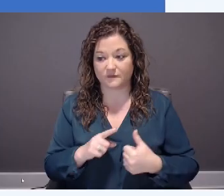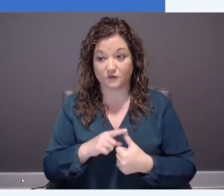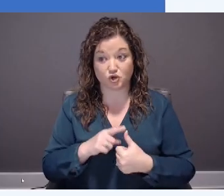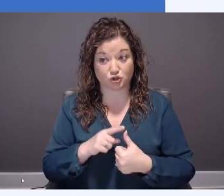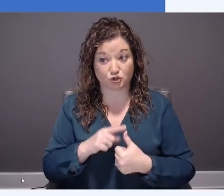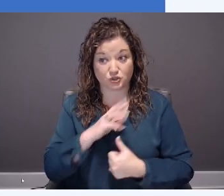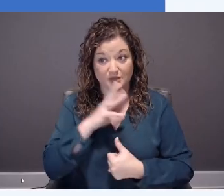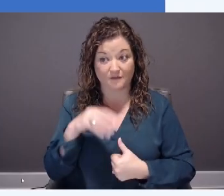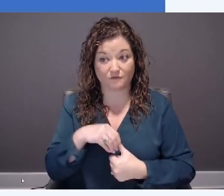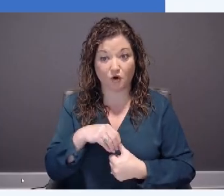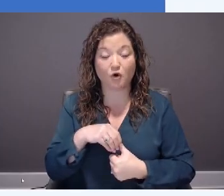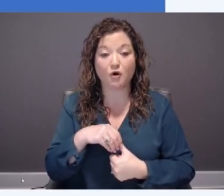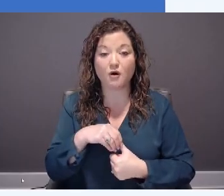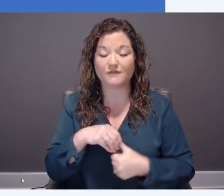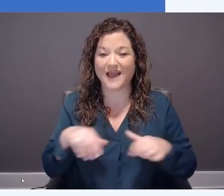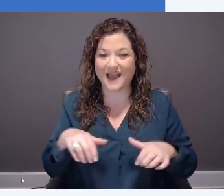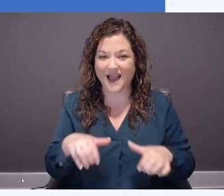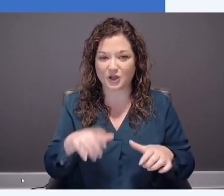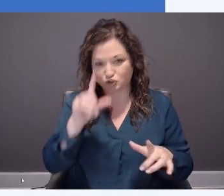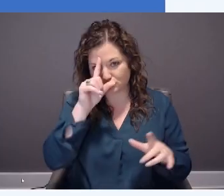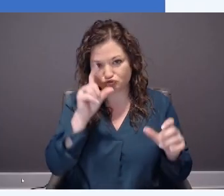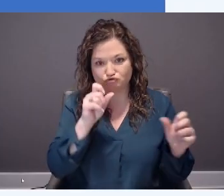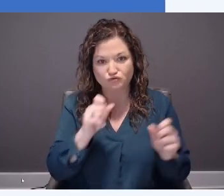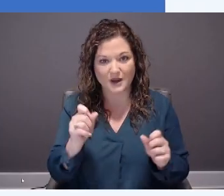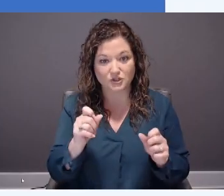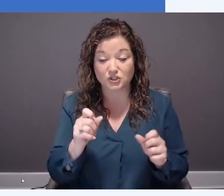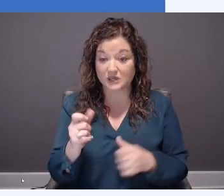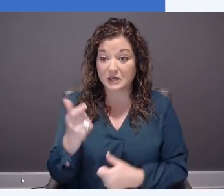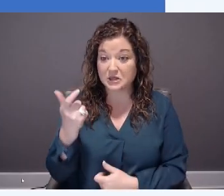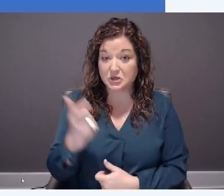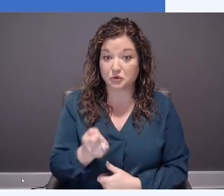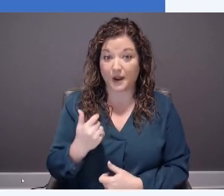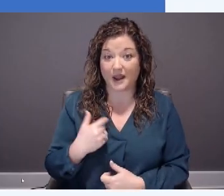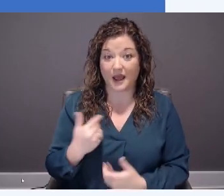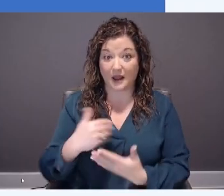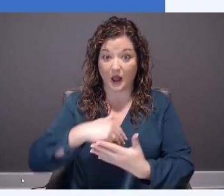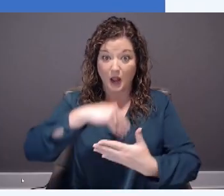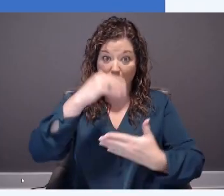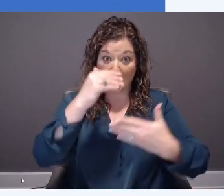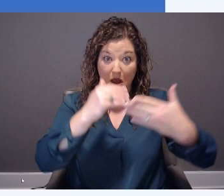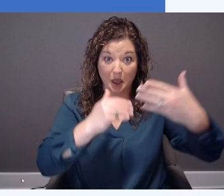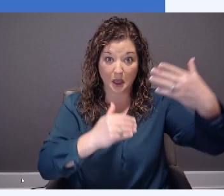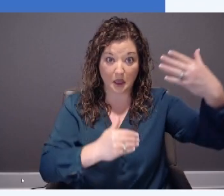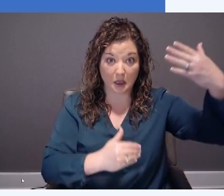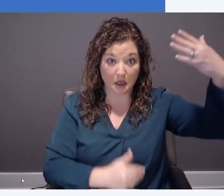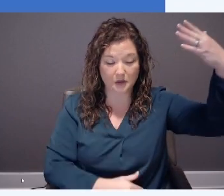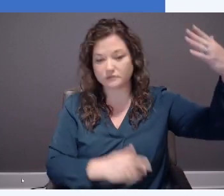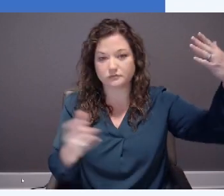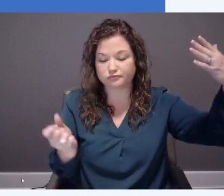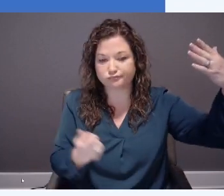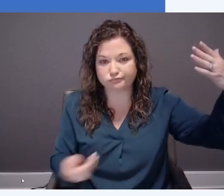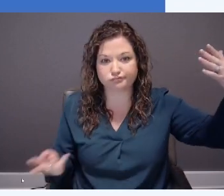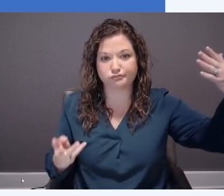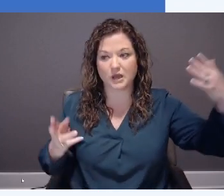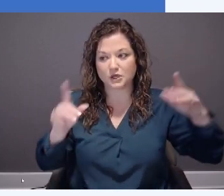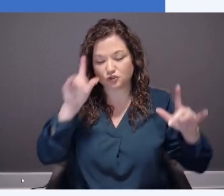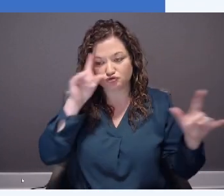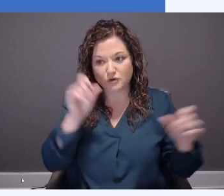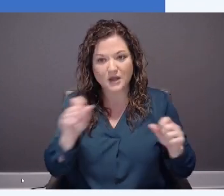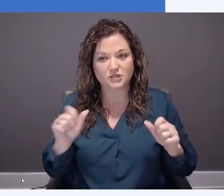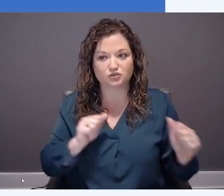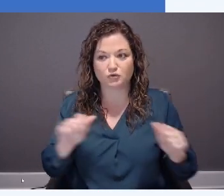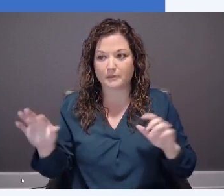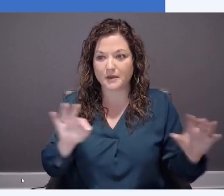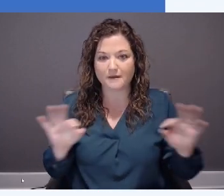climate action strategy. So the grant had a laundry list of strategies that we could pick and choose from in terms of